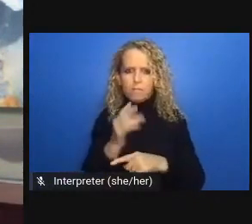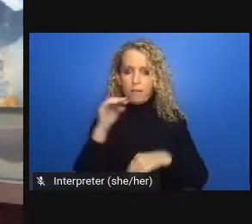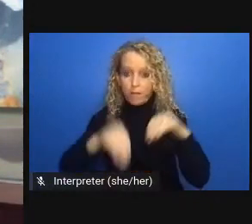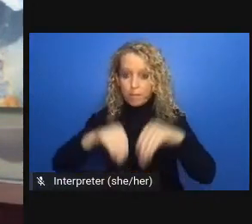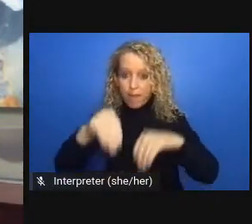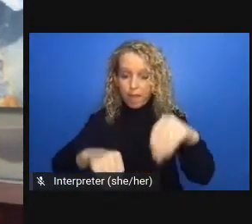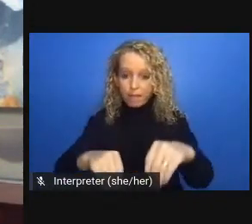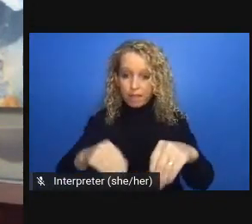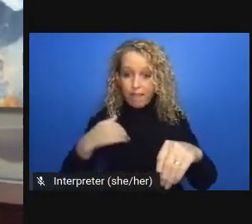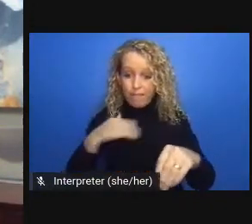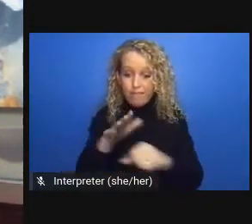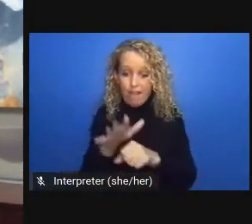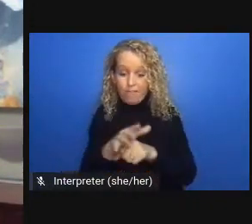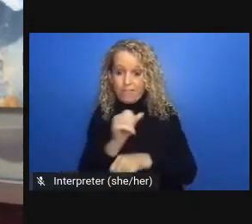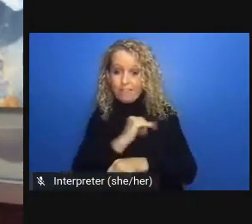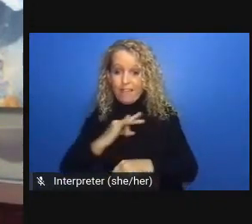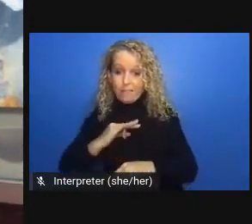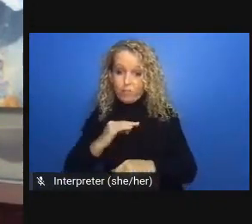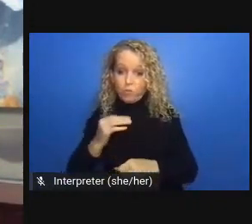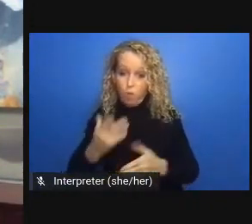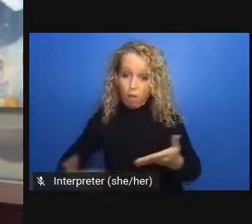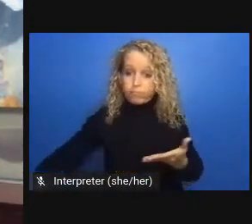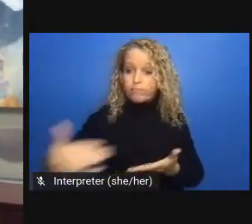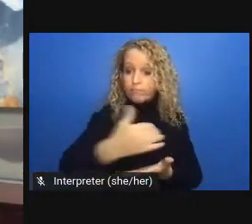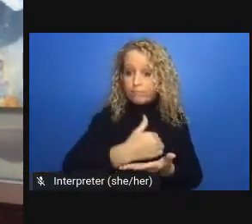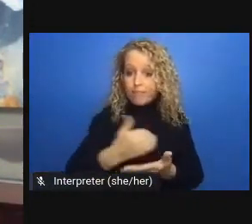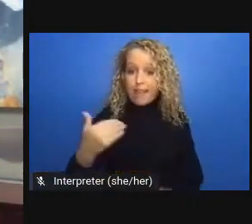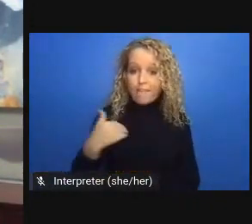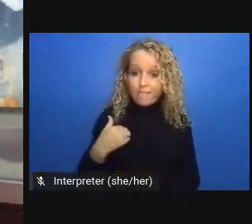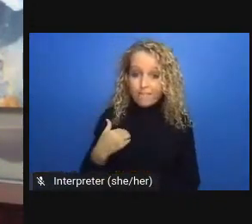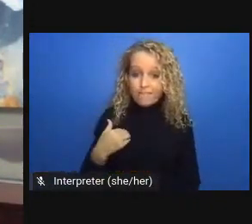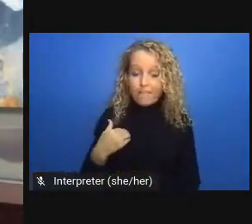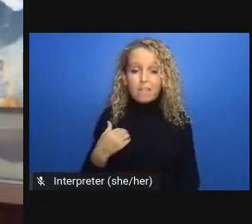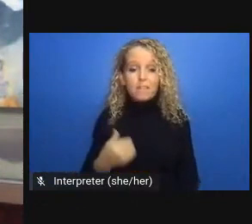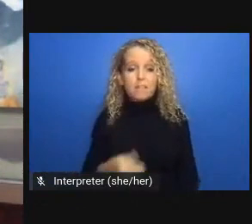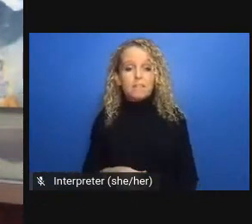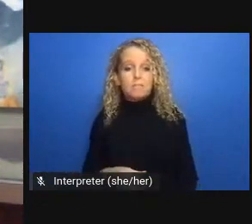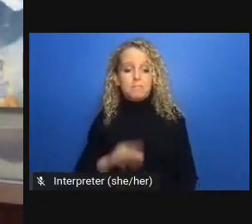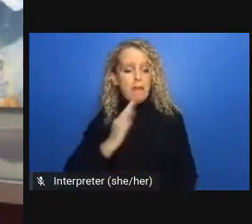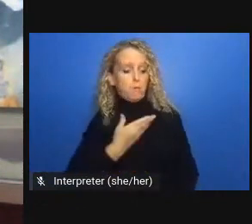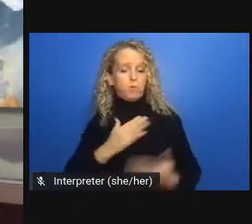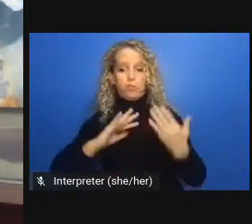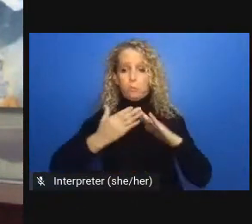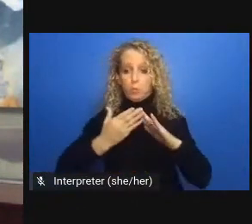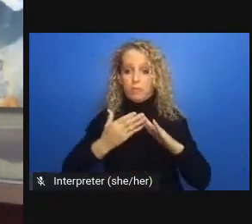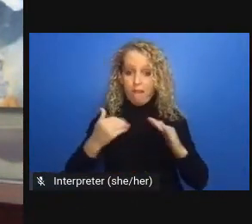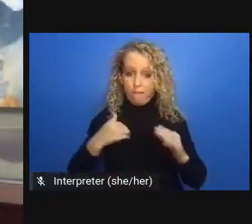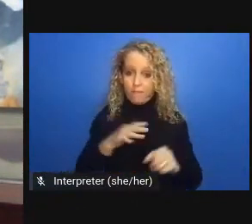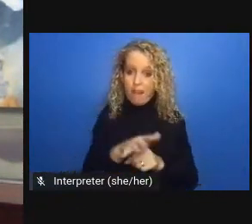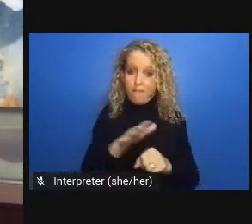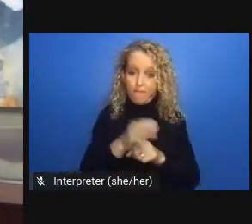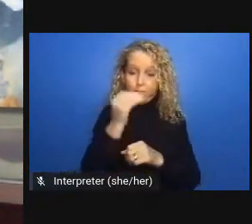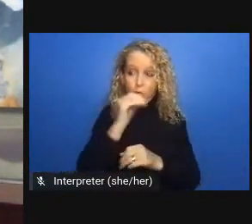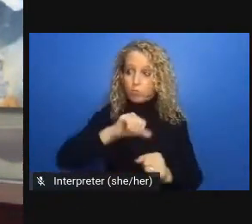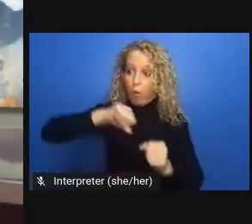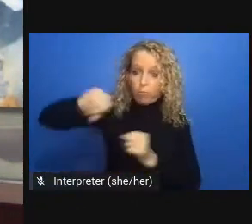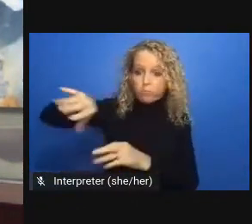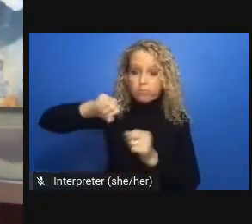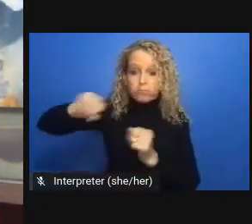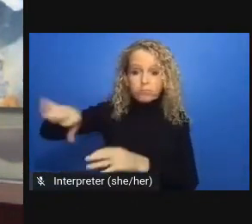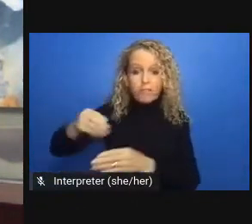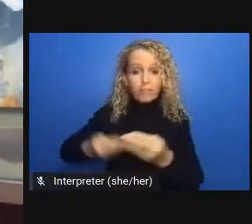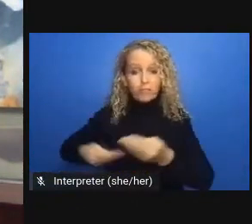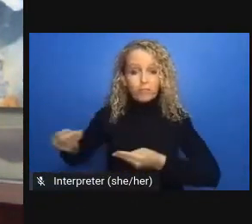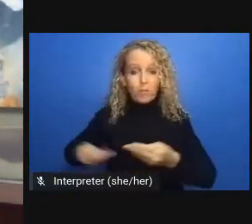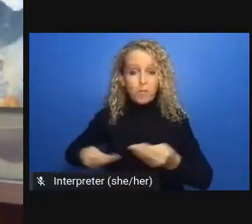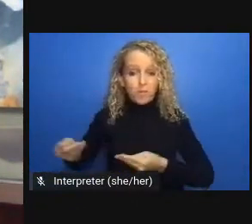crops? Were we going to be able to put food on the shelves in our communities? And there was lots of challenging decisions that